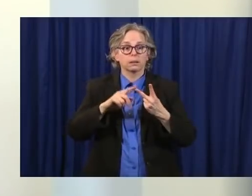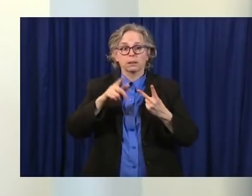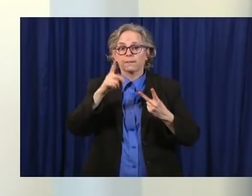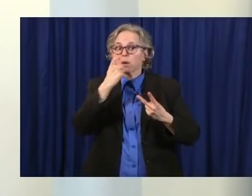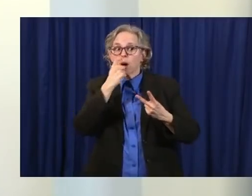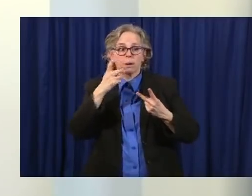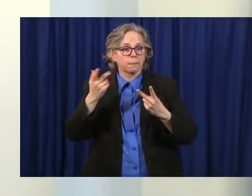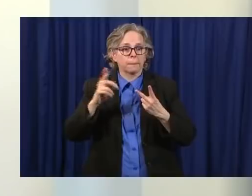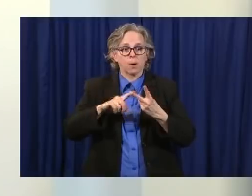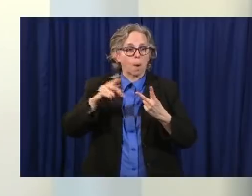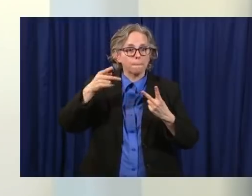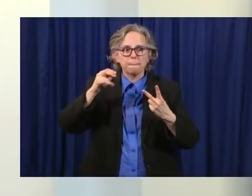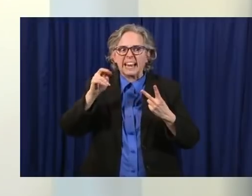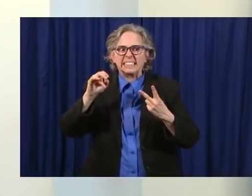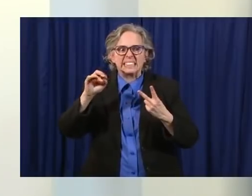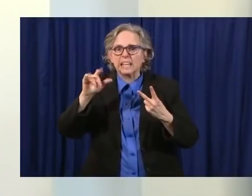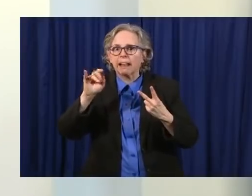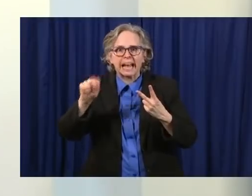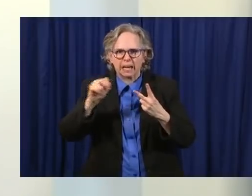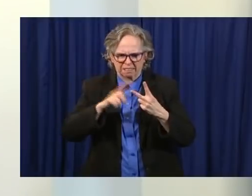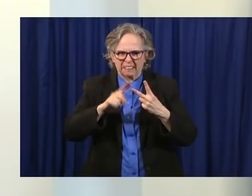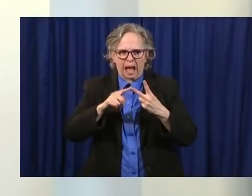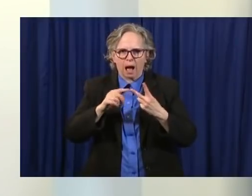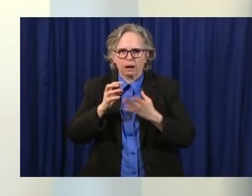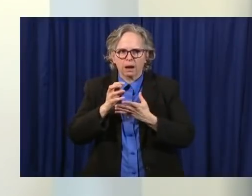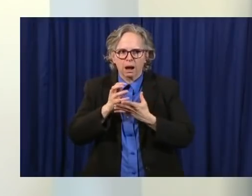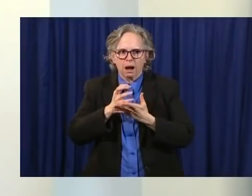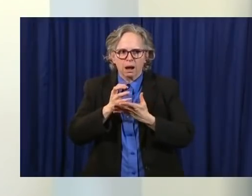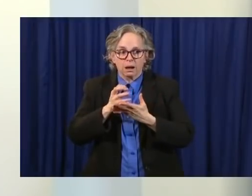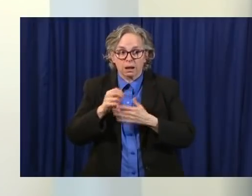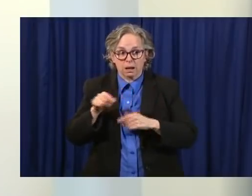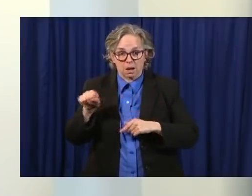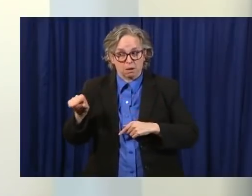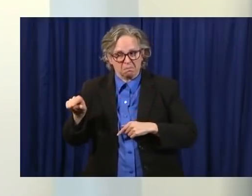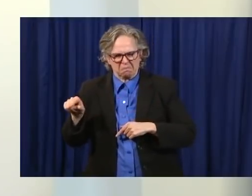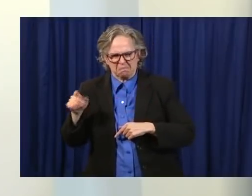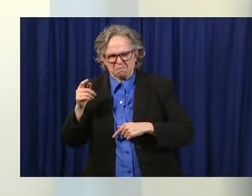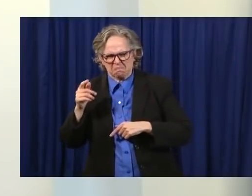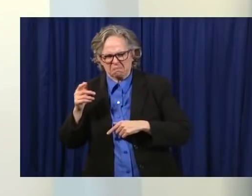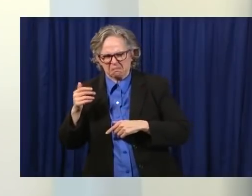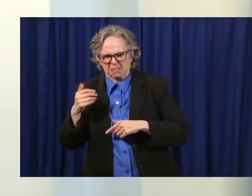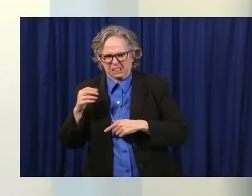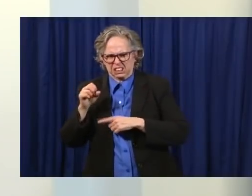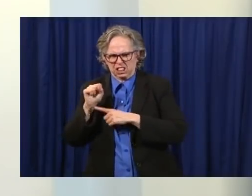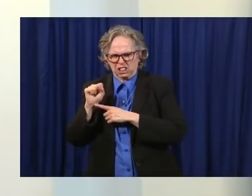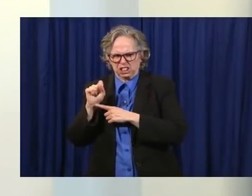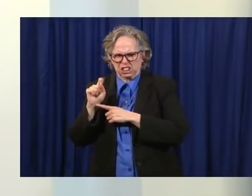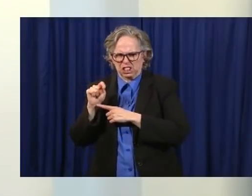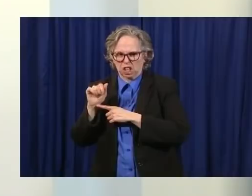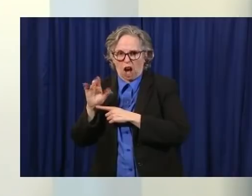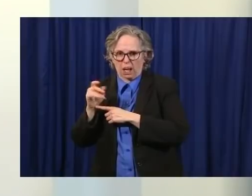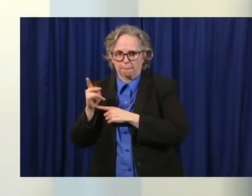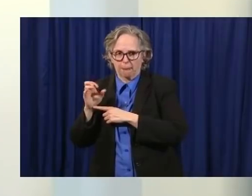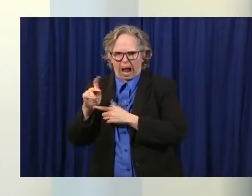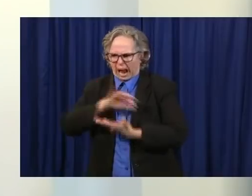that I am aware of. It's not a drug that's been stockpiled. And so I think we would really look